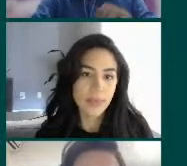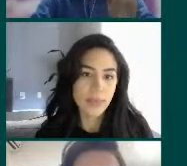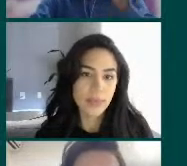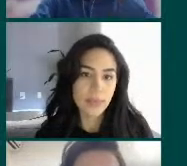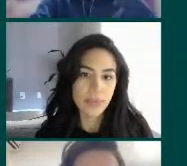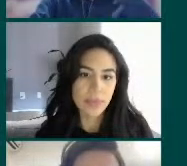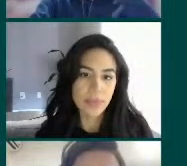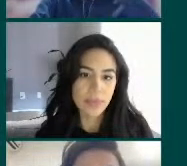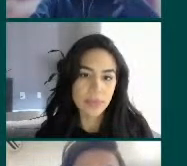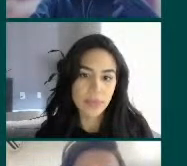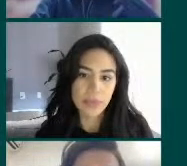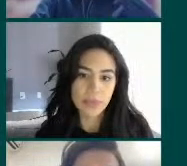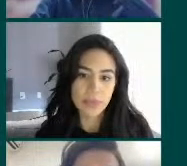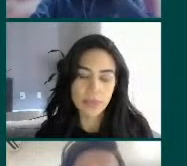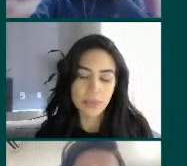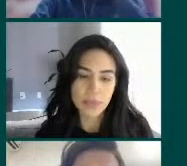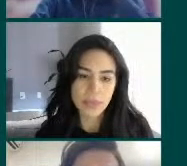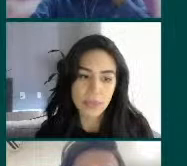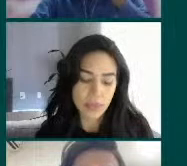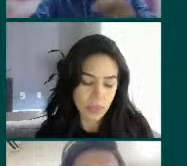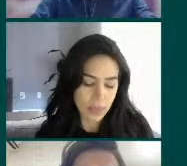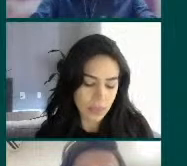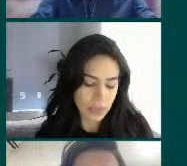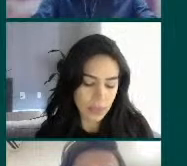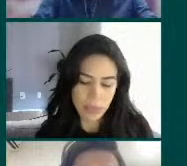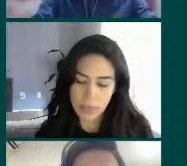of WSAF